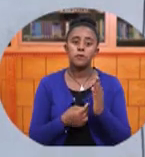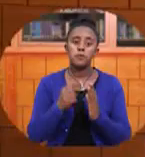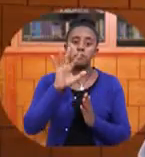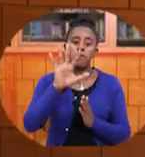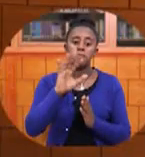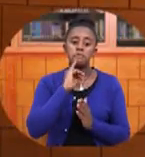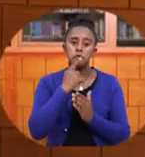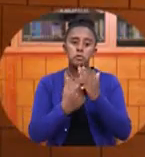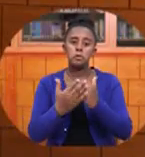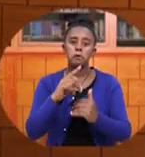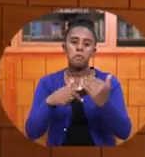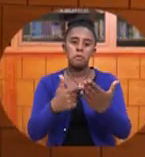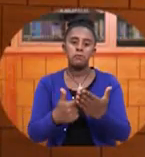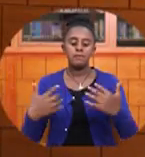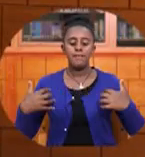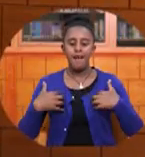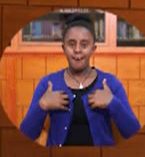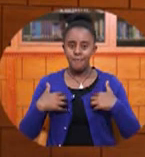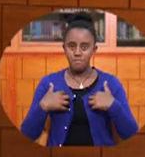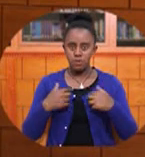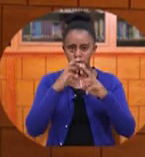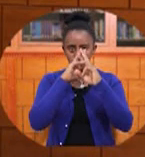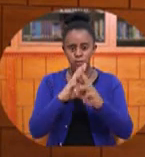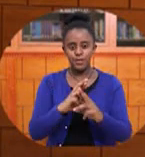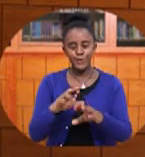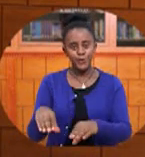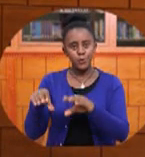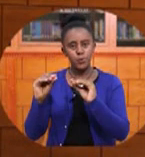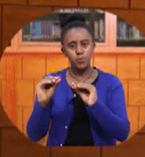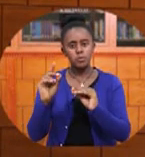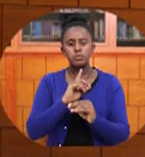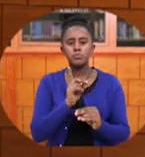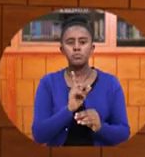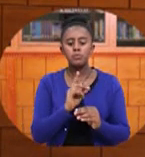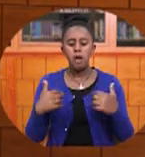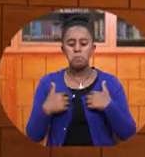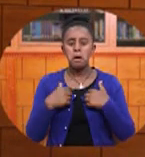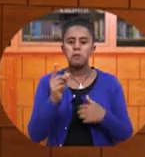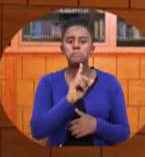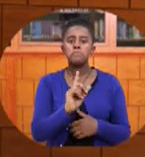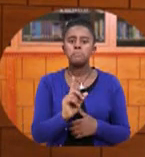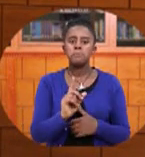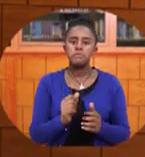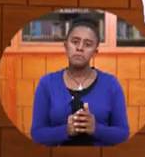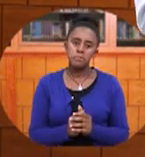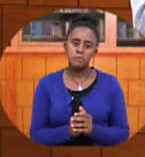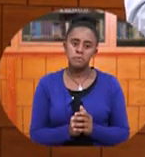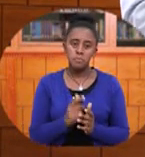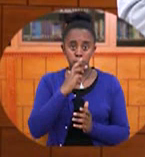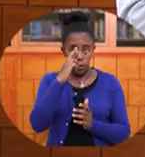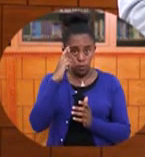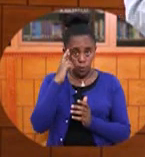Unit 5 is talking about animal. Dear student, what does animal mean? What